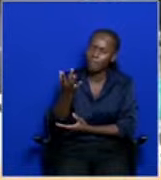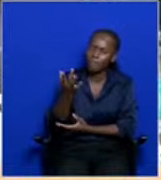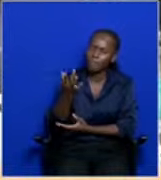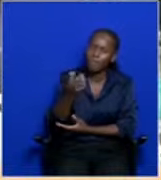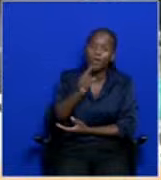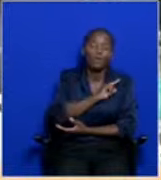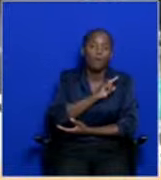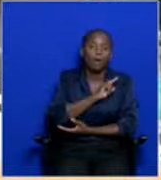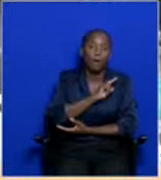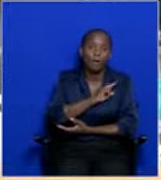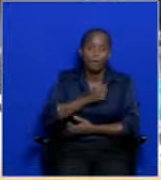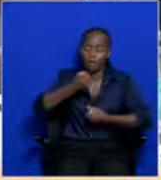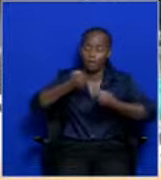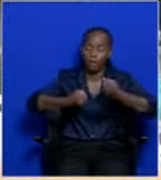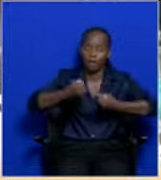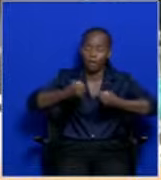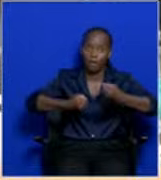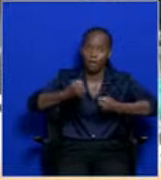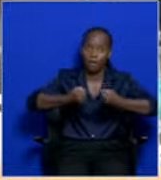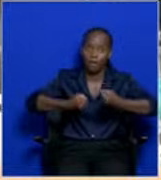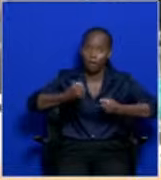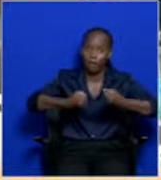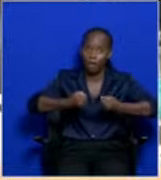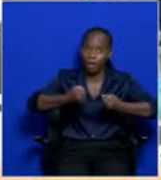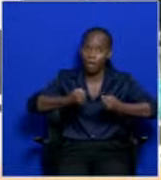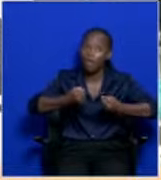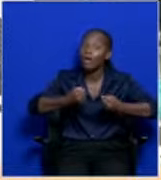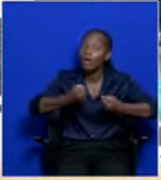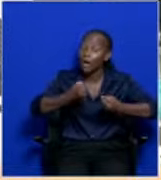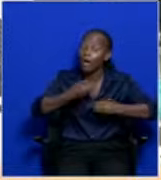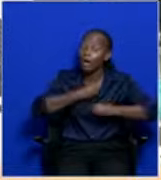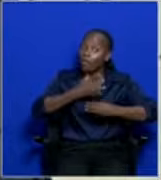to EMPD, and there were other